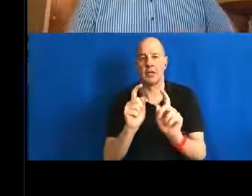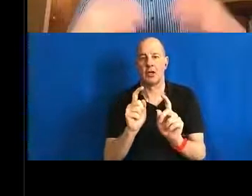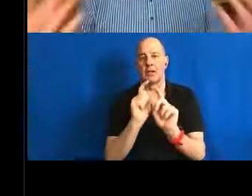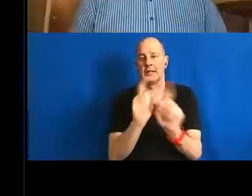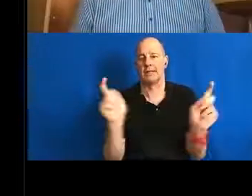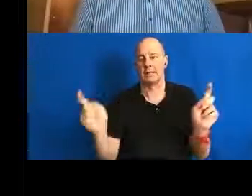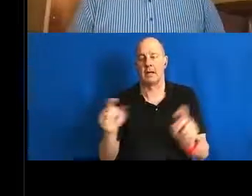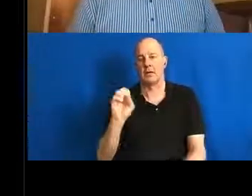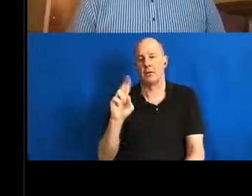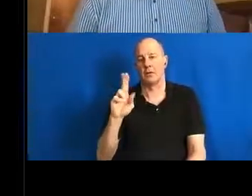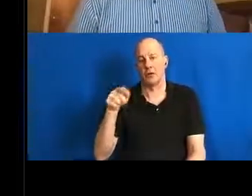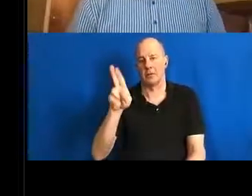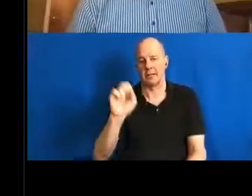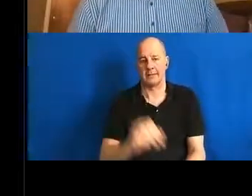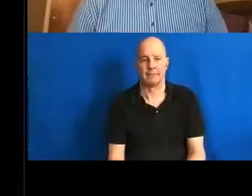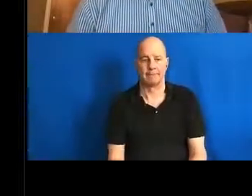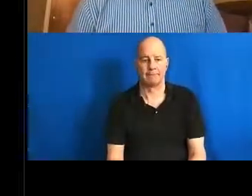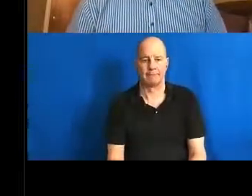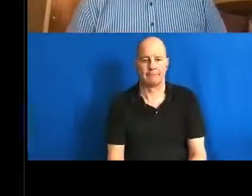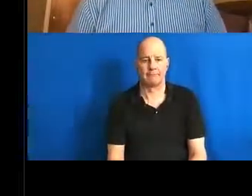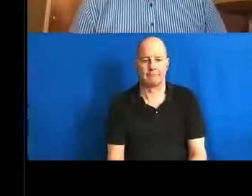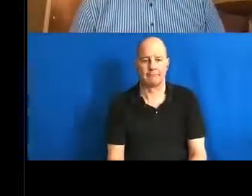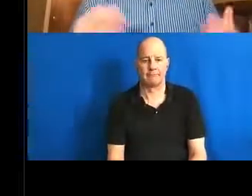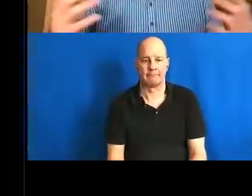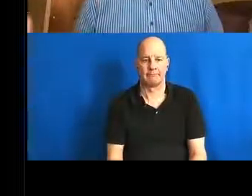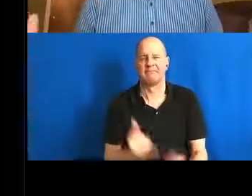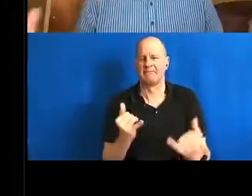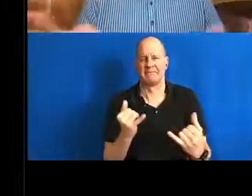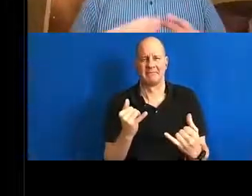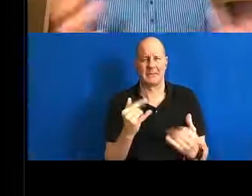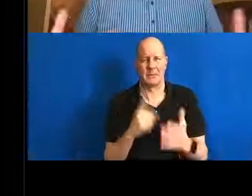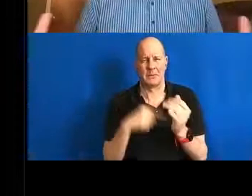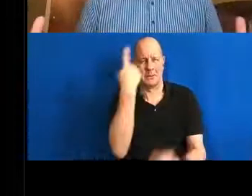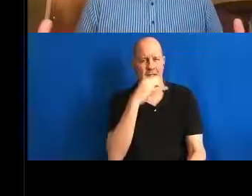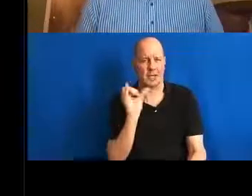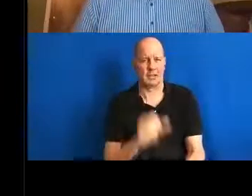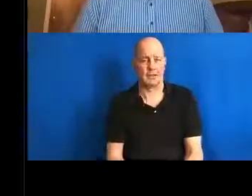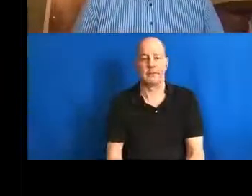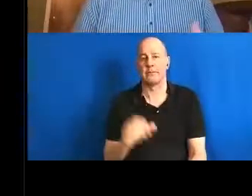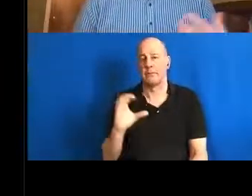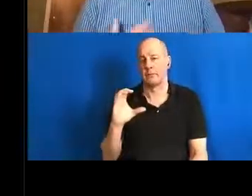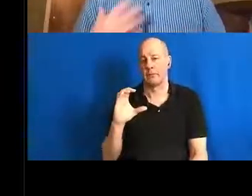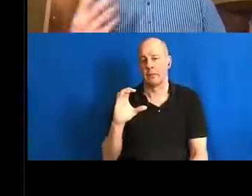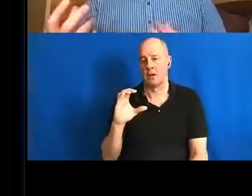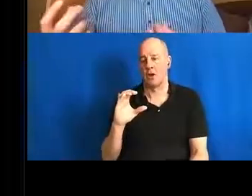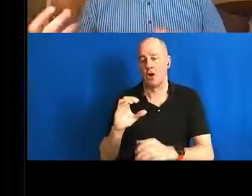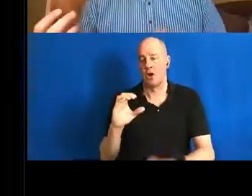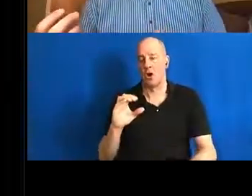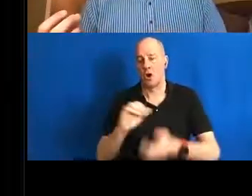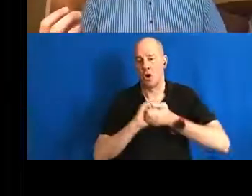And so what does this look like in practice? So cooperative ownership structures,